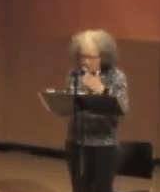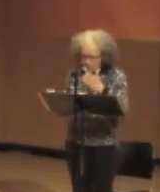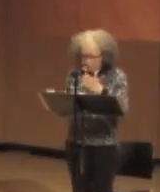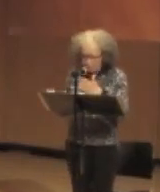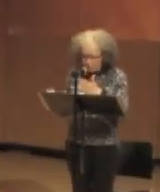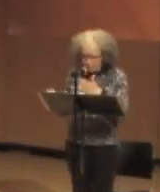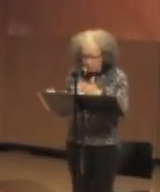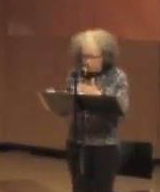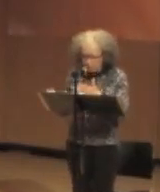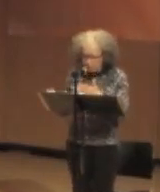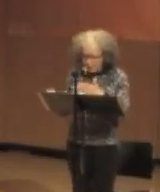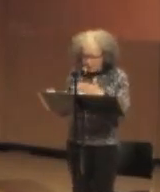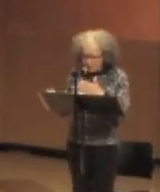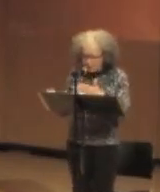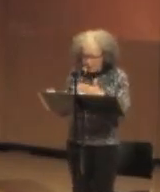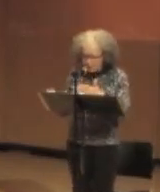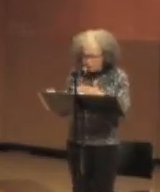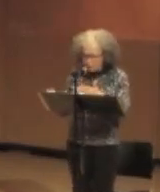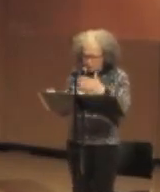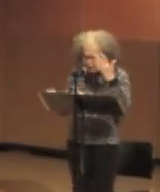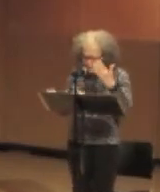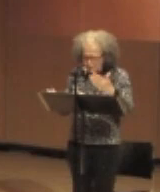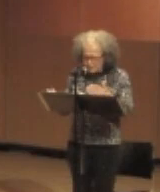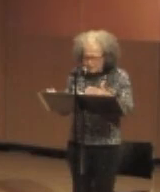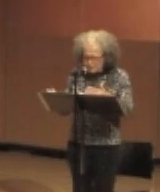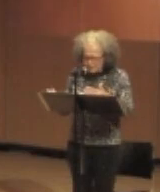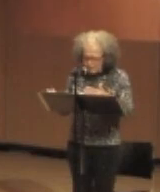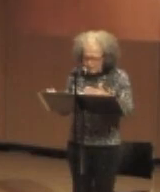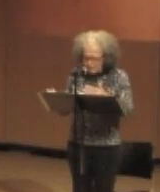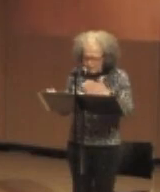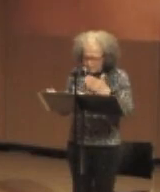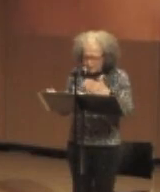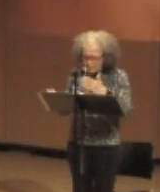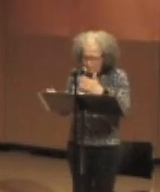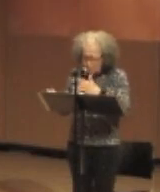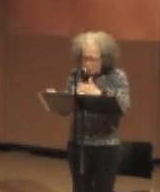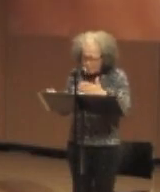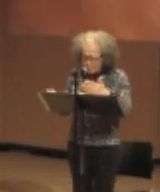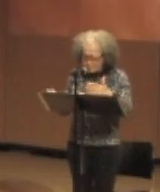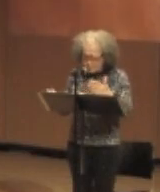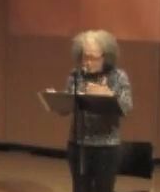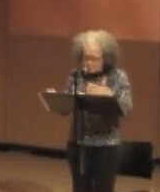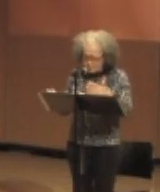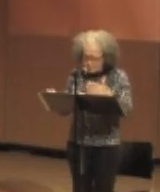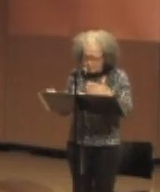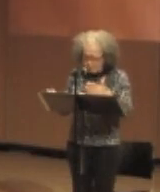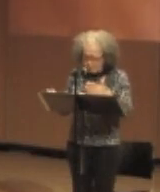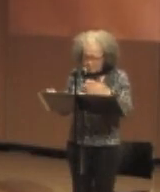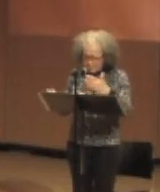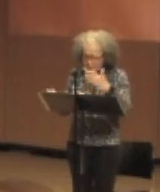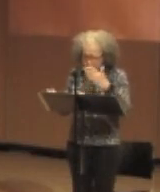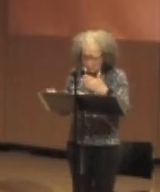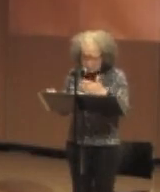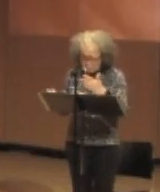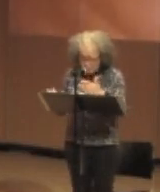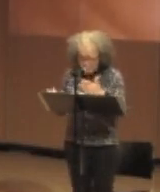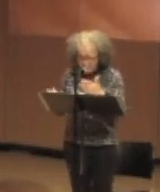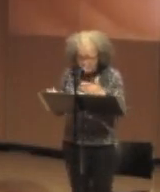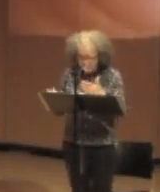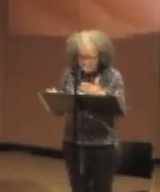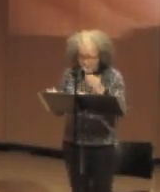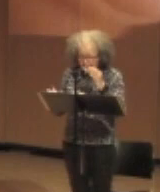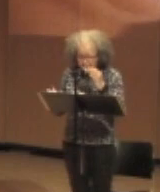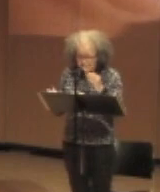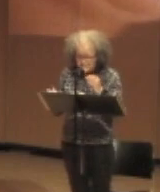looking across the water and the waves were crashing against the dock because now the wind had started to blow and now it was